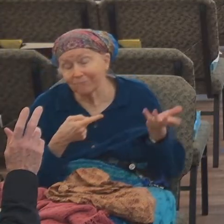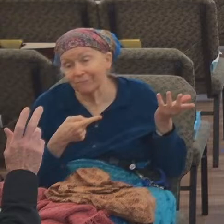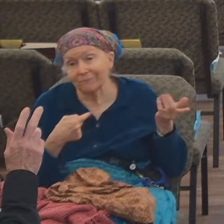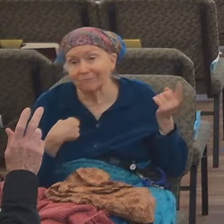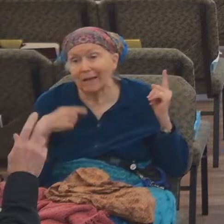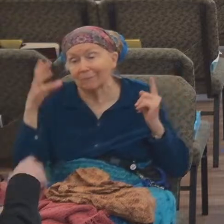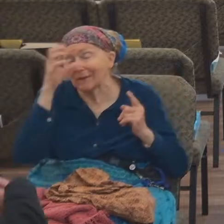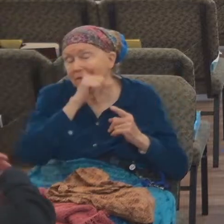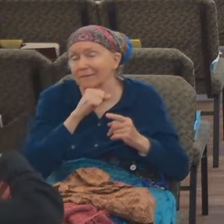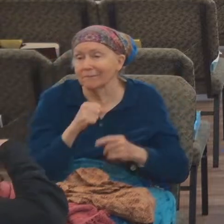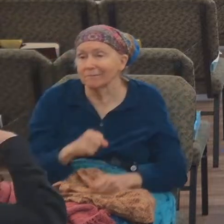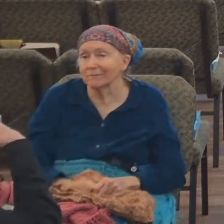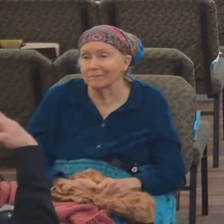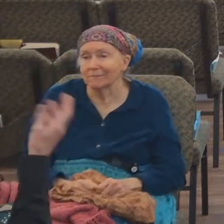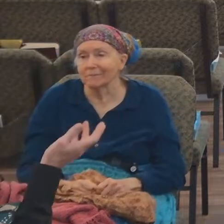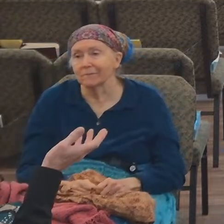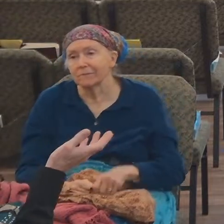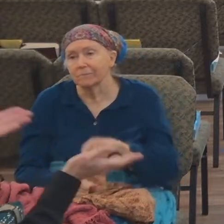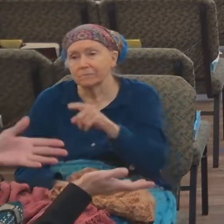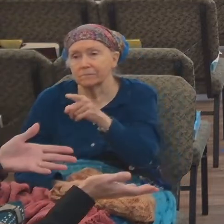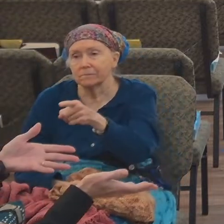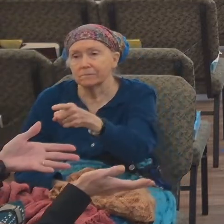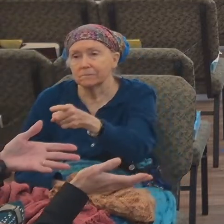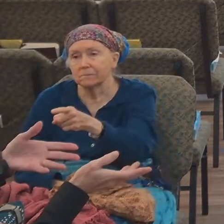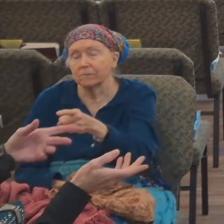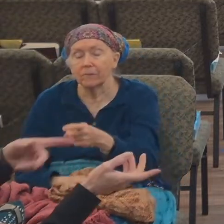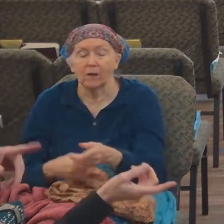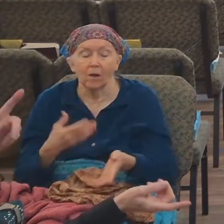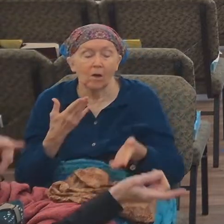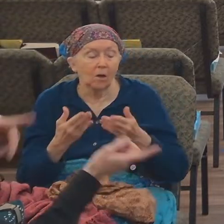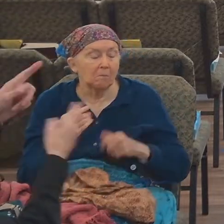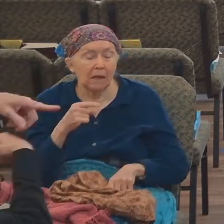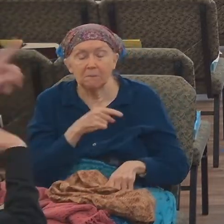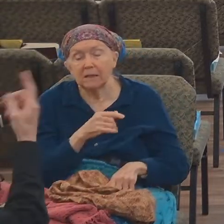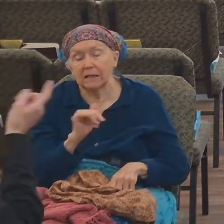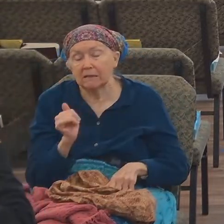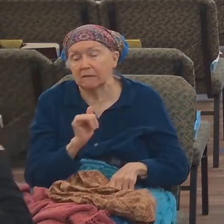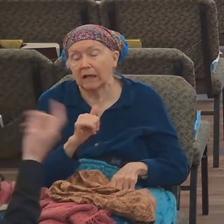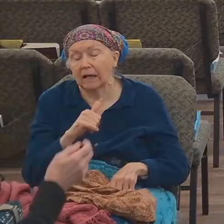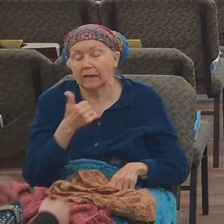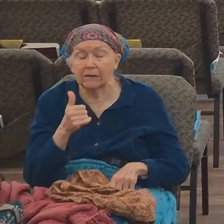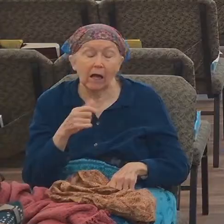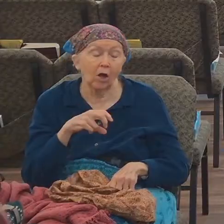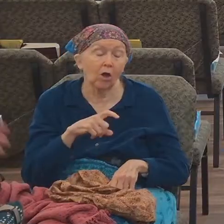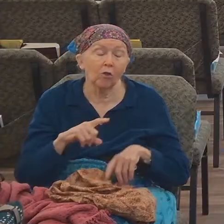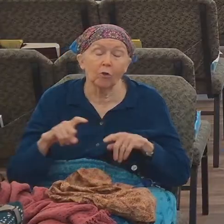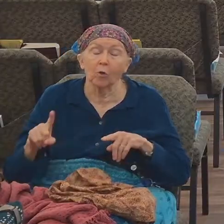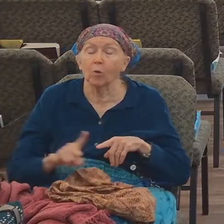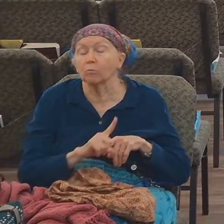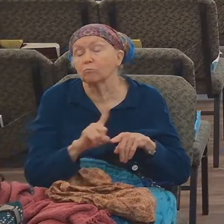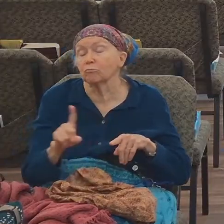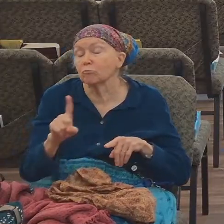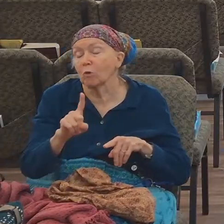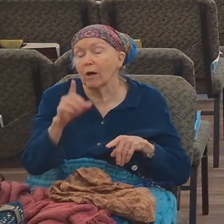here. Or maybe he's just like these other wandering preachers